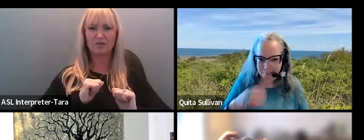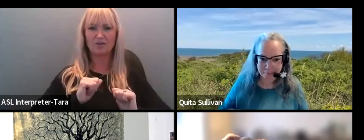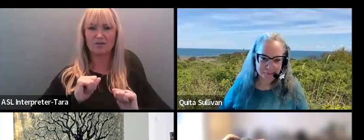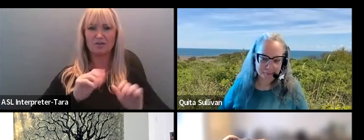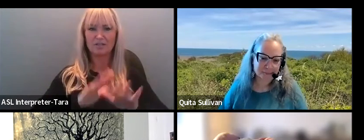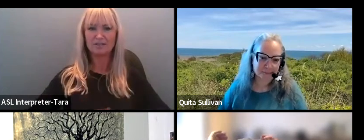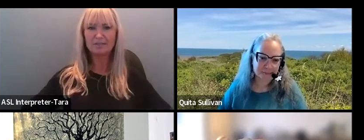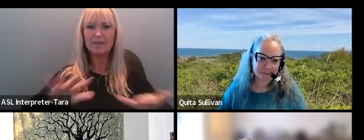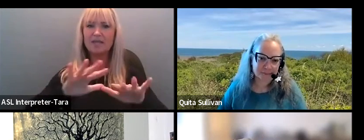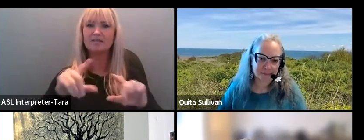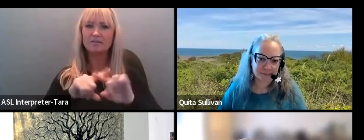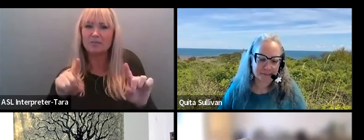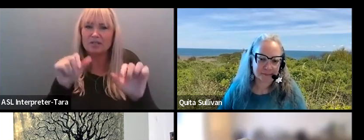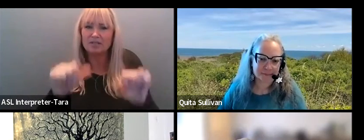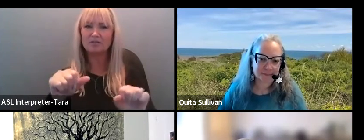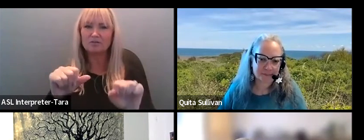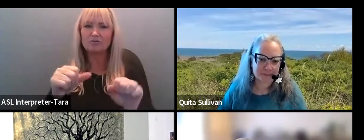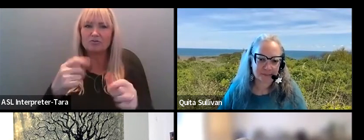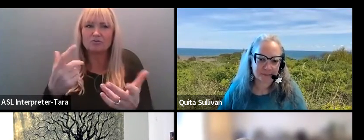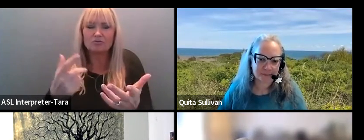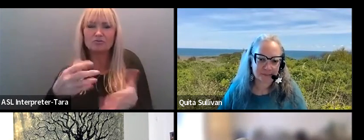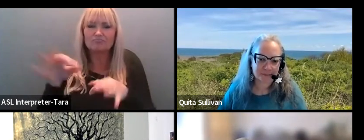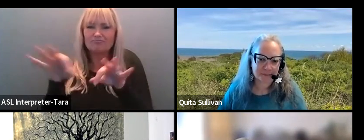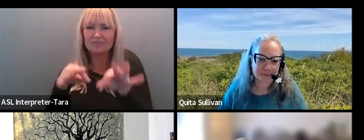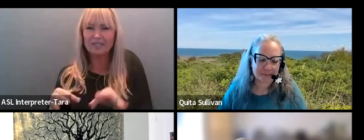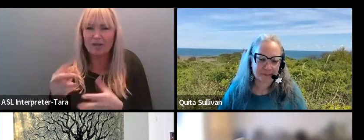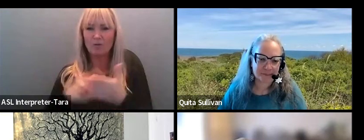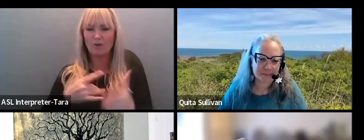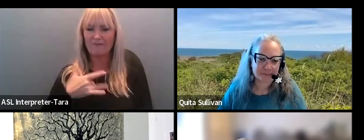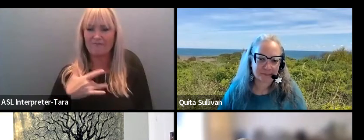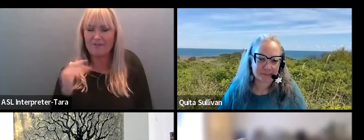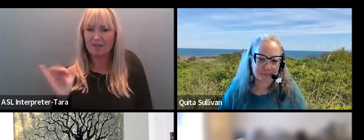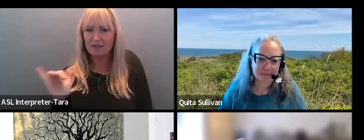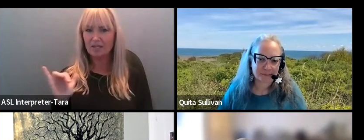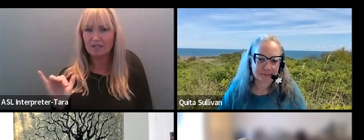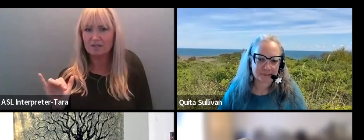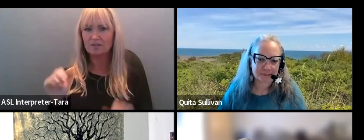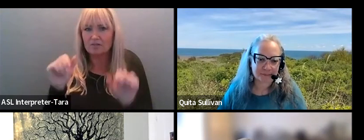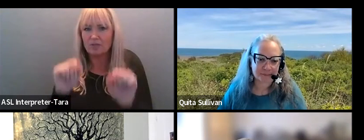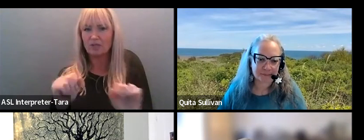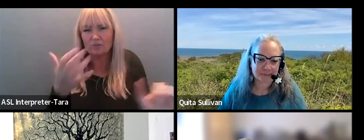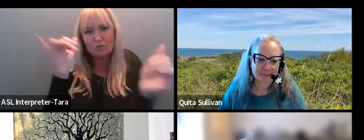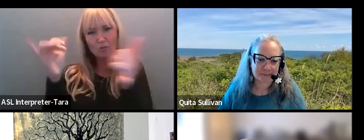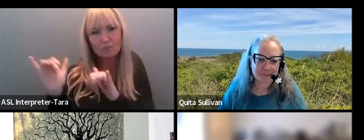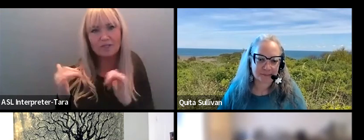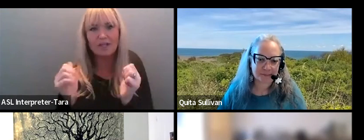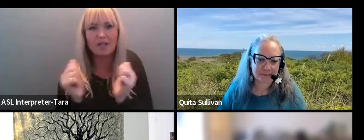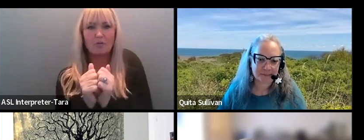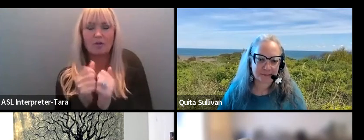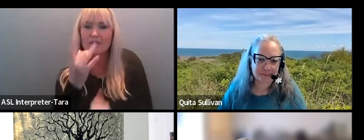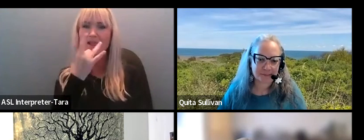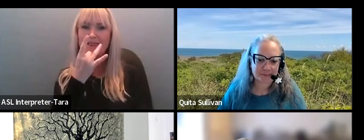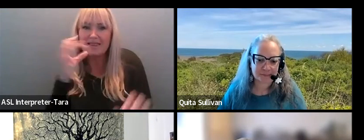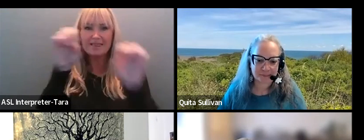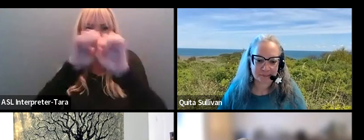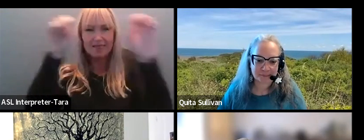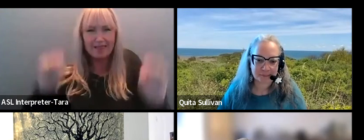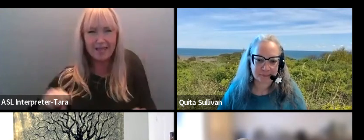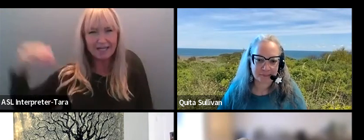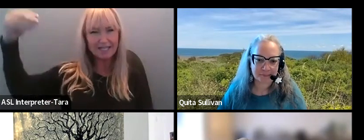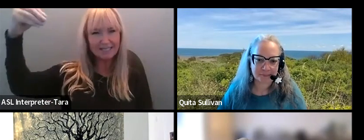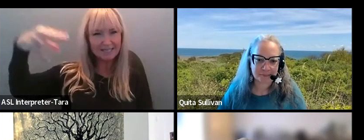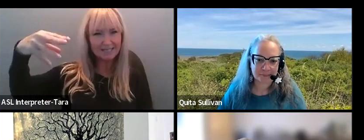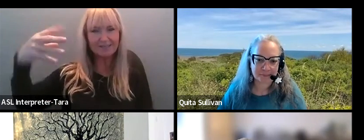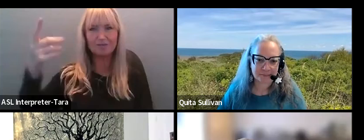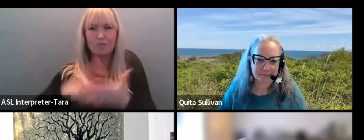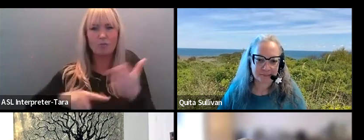a little bit about what that was like for you in terms of being able to play with their lighting system, why you chose what you chose